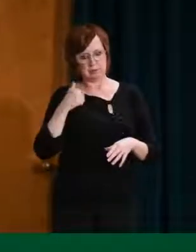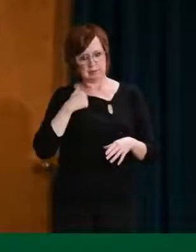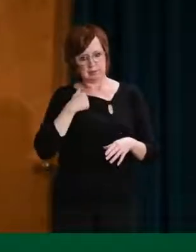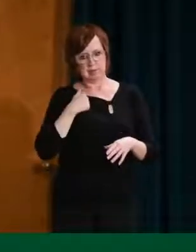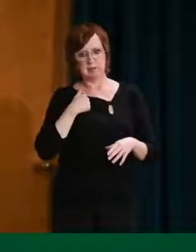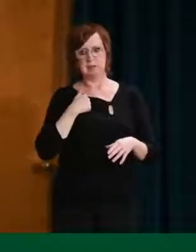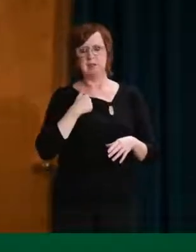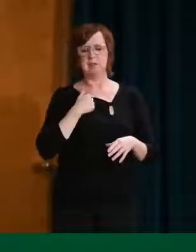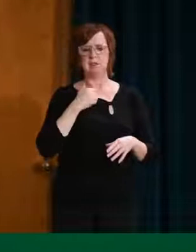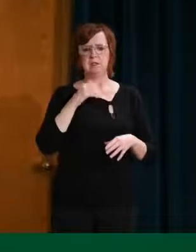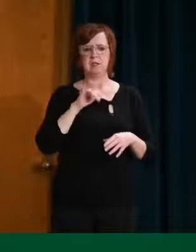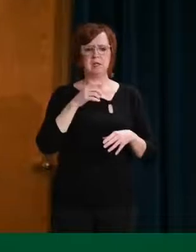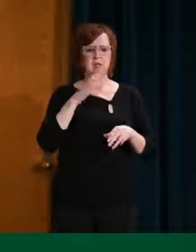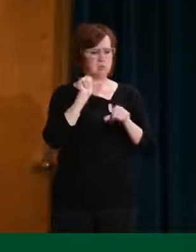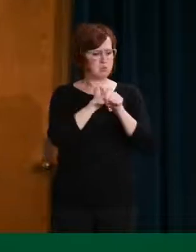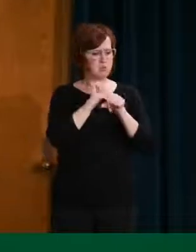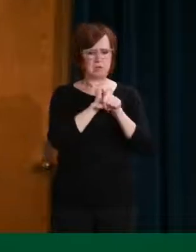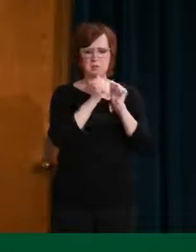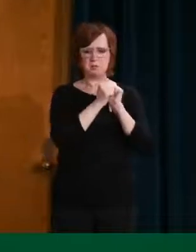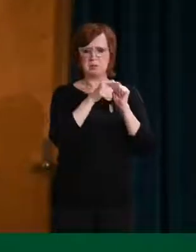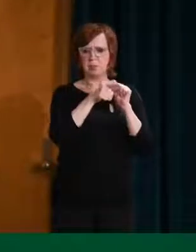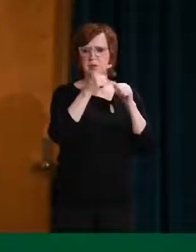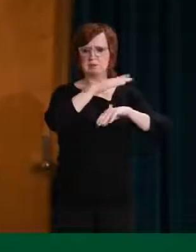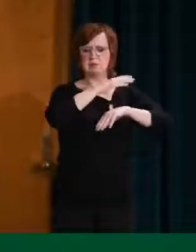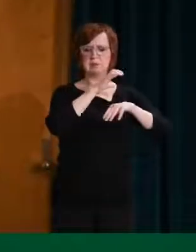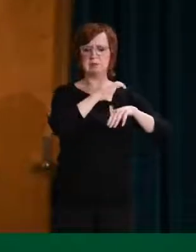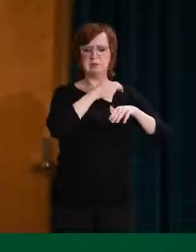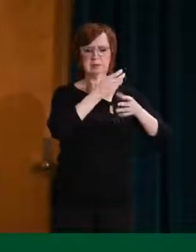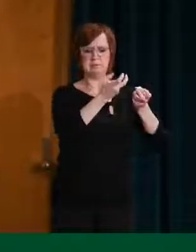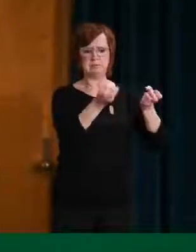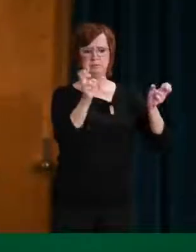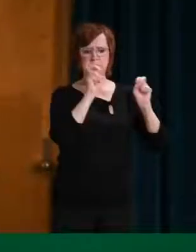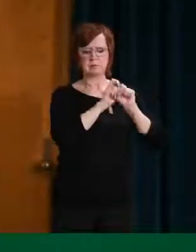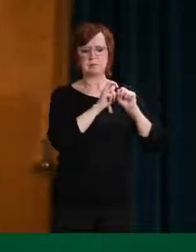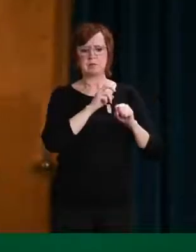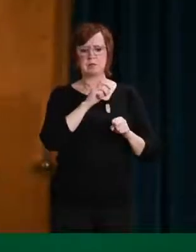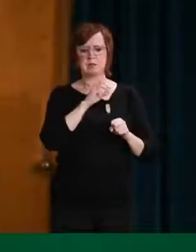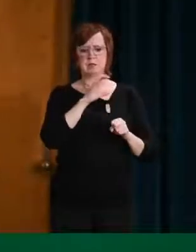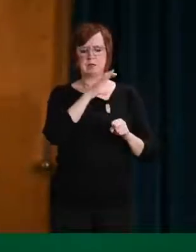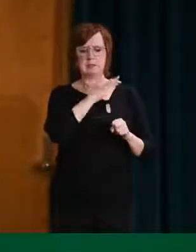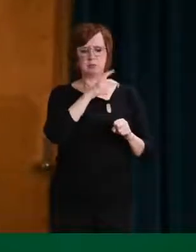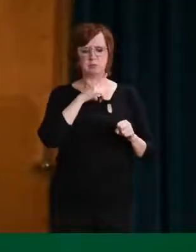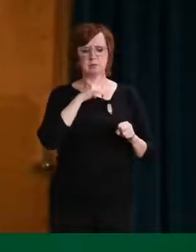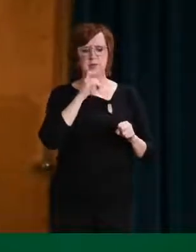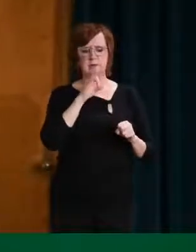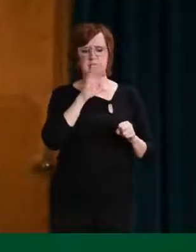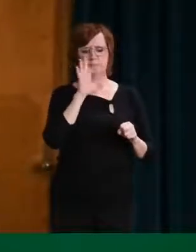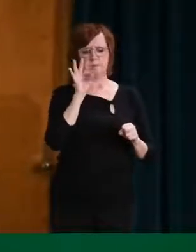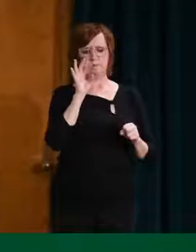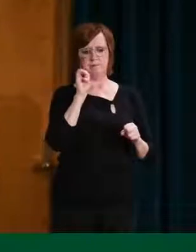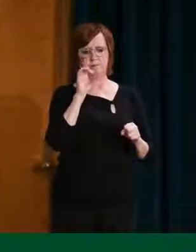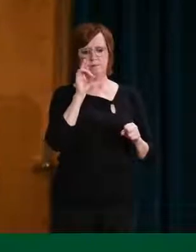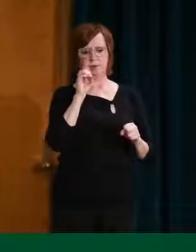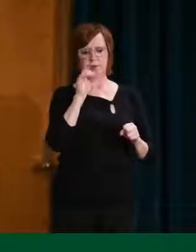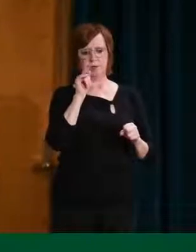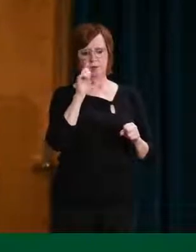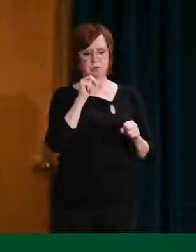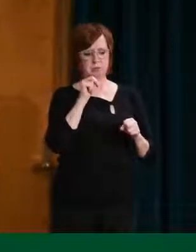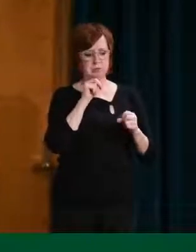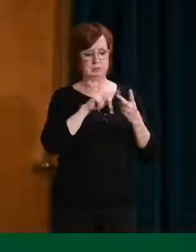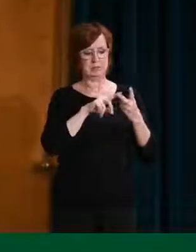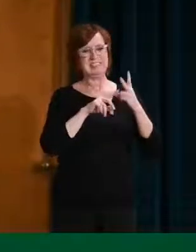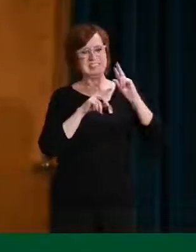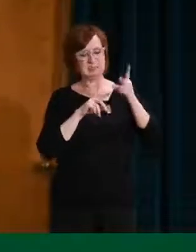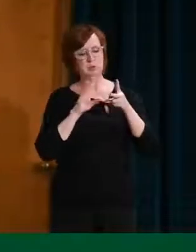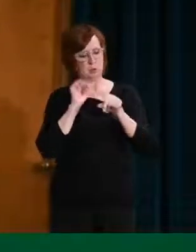of Federation table, of which we just finished a call, of which I chaired, as well as we've been working very closely with our federal government to